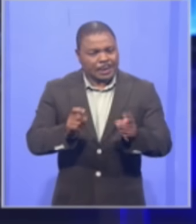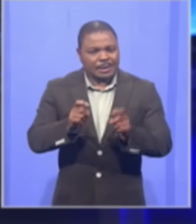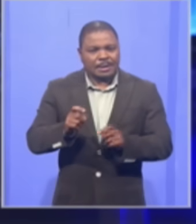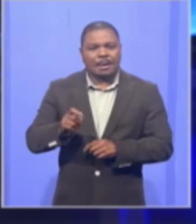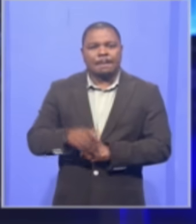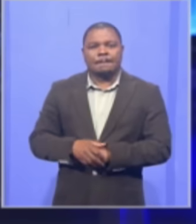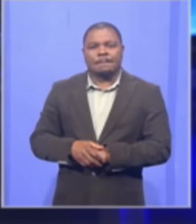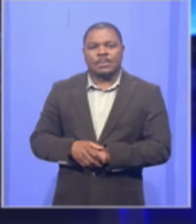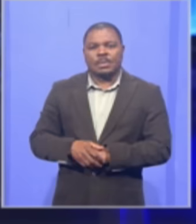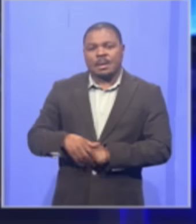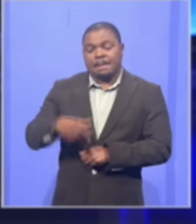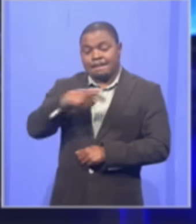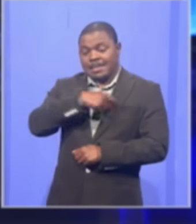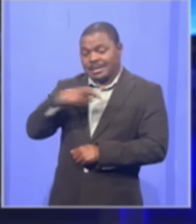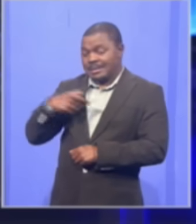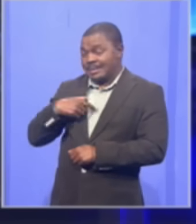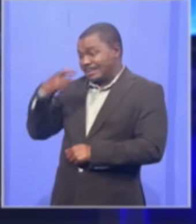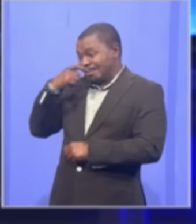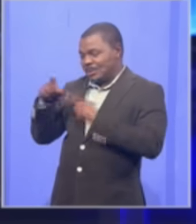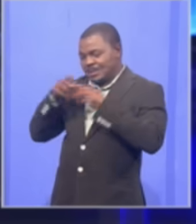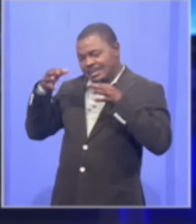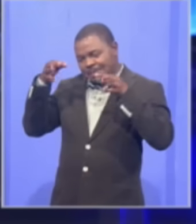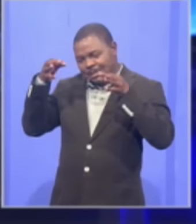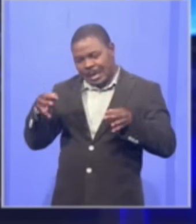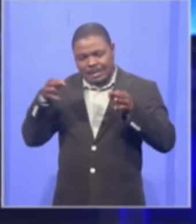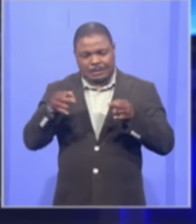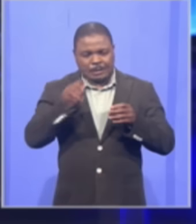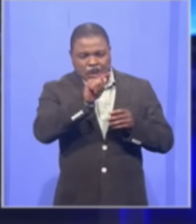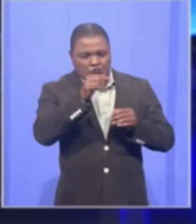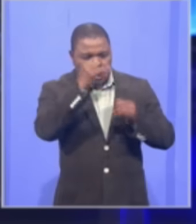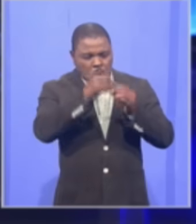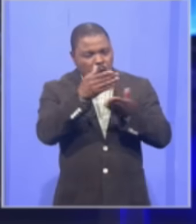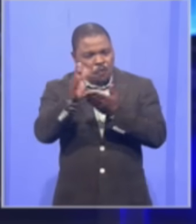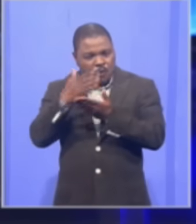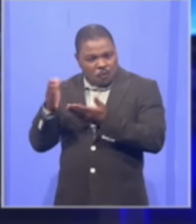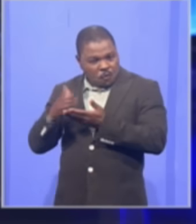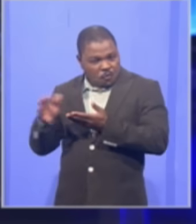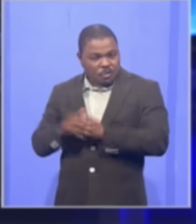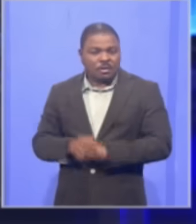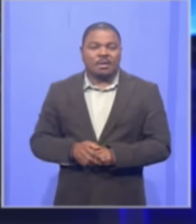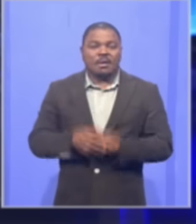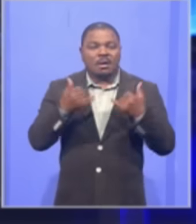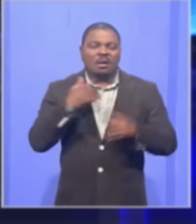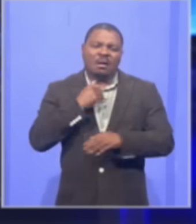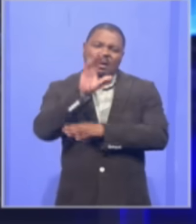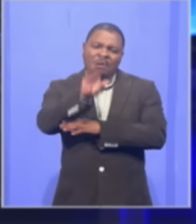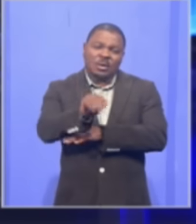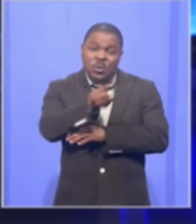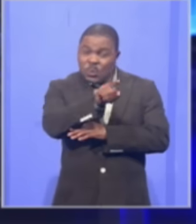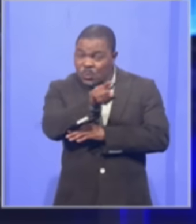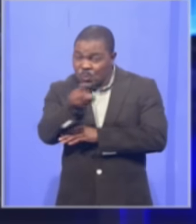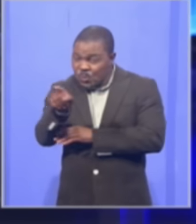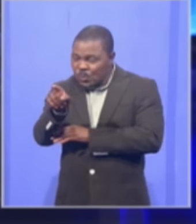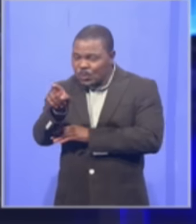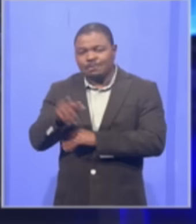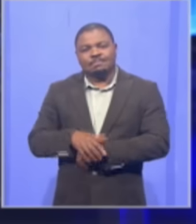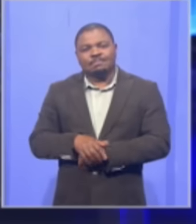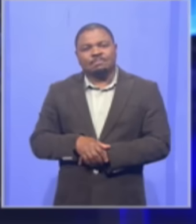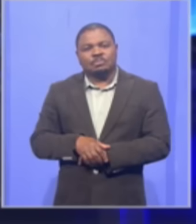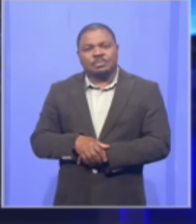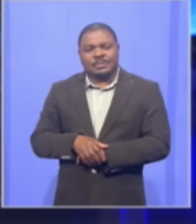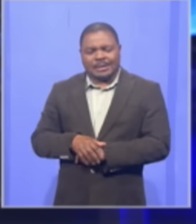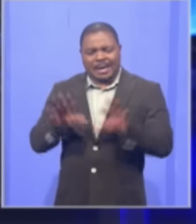le ho latela diqeto le diphetoho tse etswang ke mopresidente Cyril Ramaphosa morao tjena. Potso ke hore ebe wena mmui o ka reng